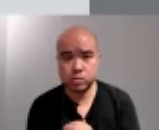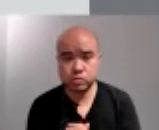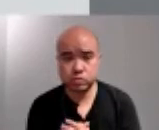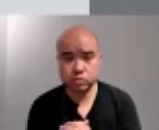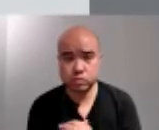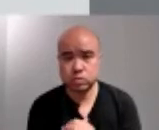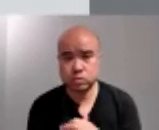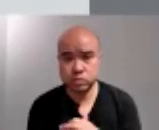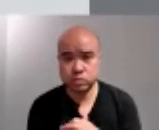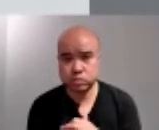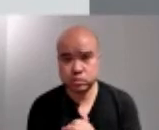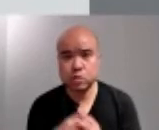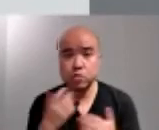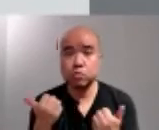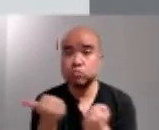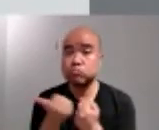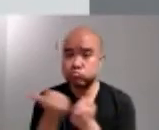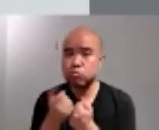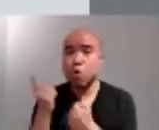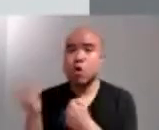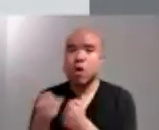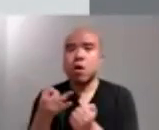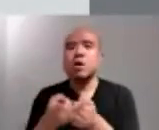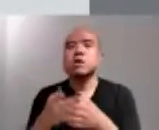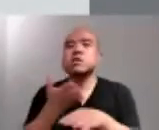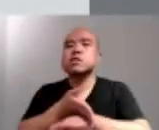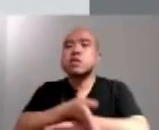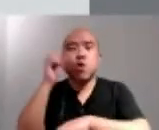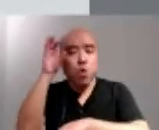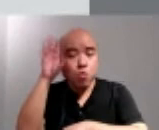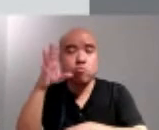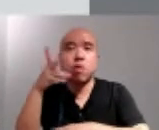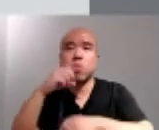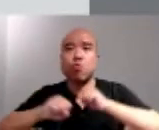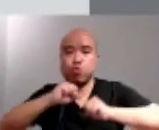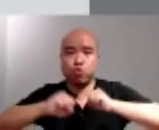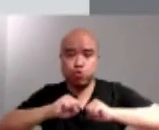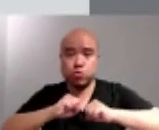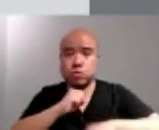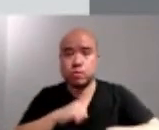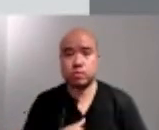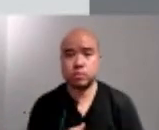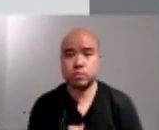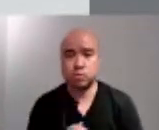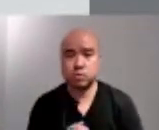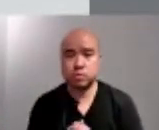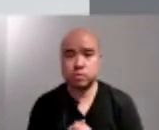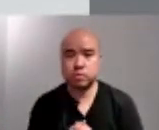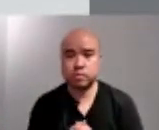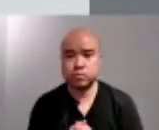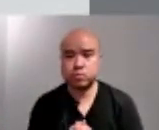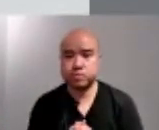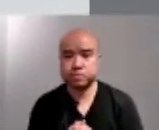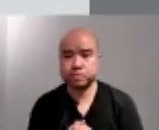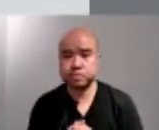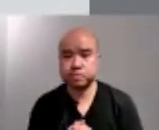the social innovation ecosystem across Asia. We work to create a new synergy by collaborating